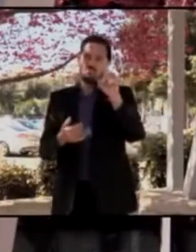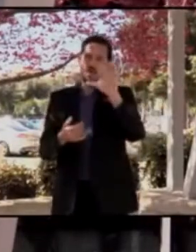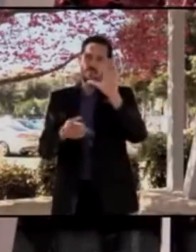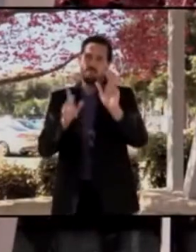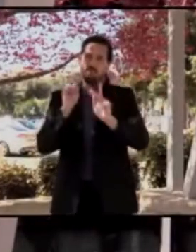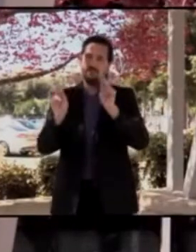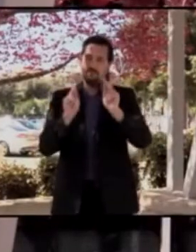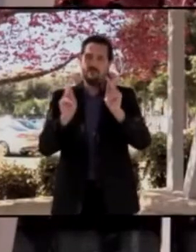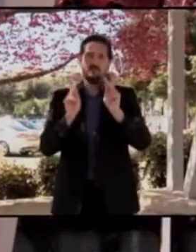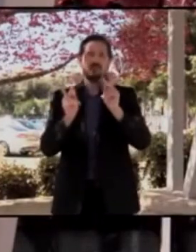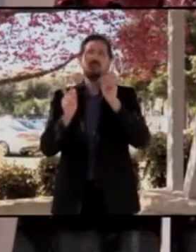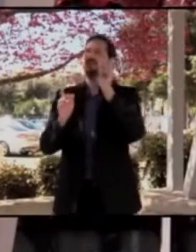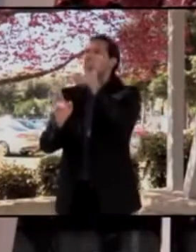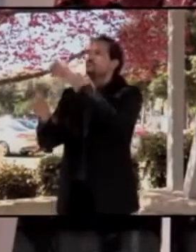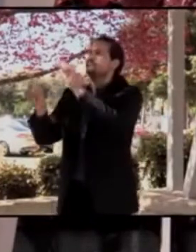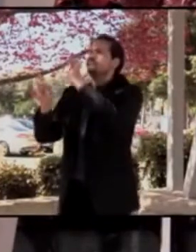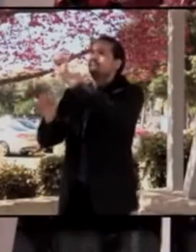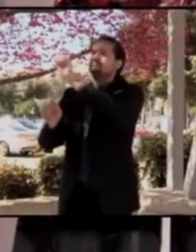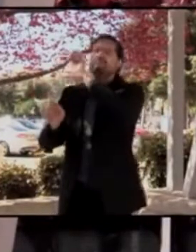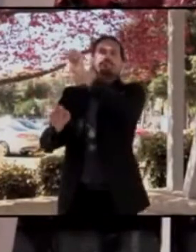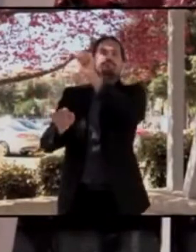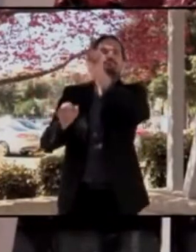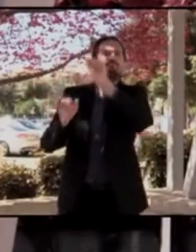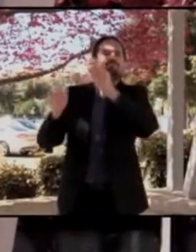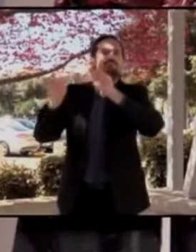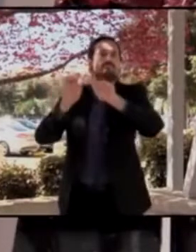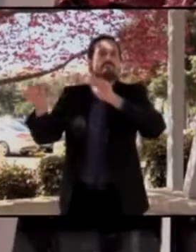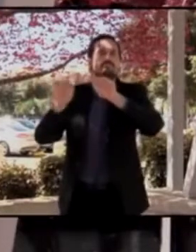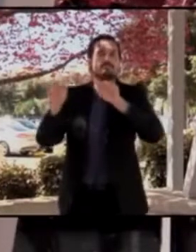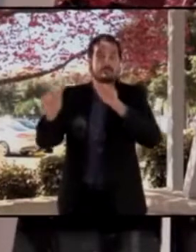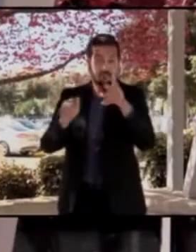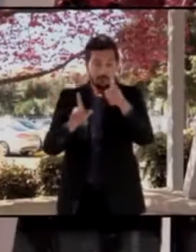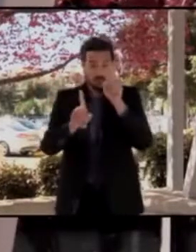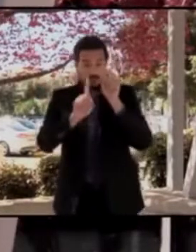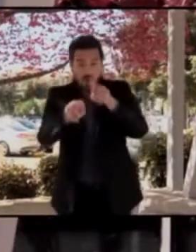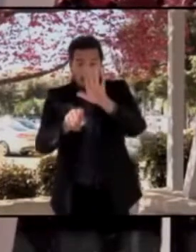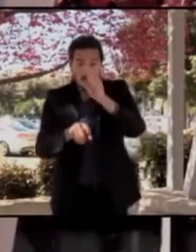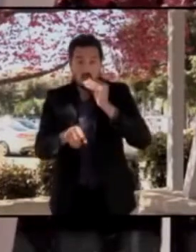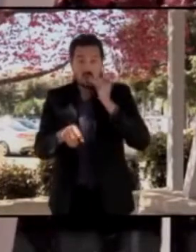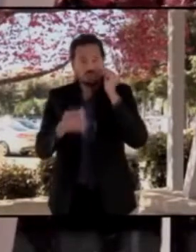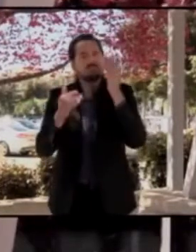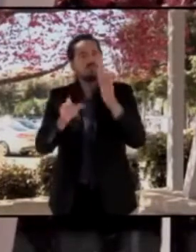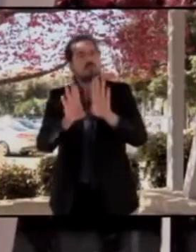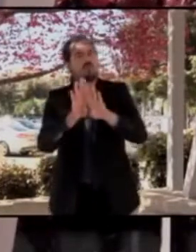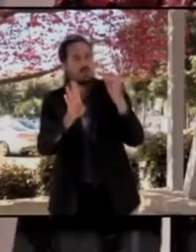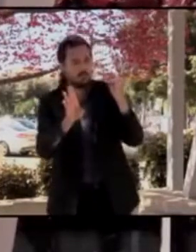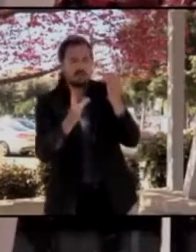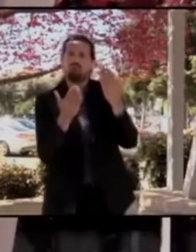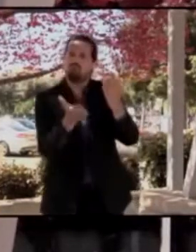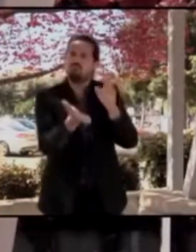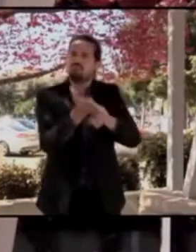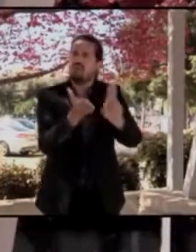vaccinated. When they come to your door, open your door, sign up with them. They're going to make it easy